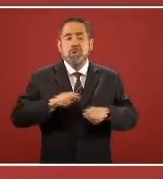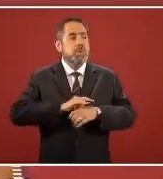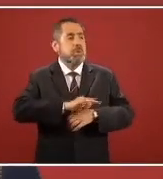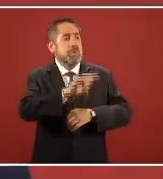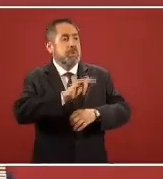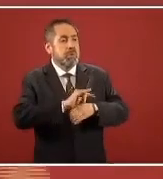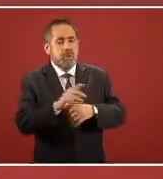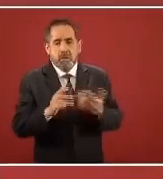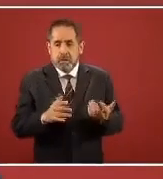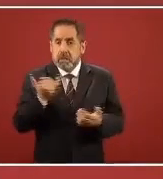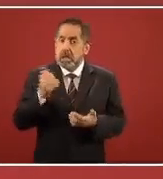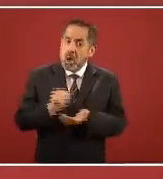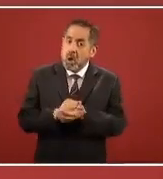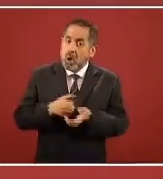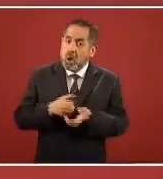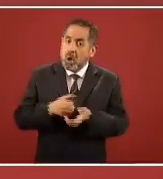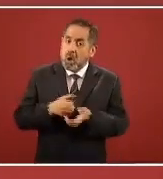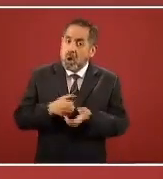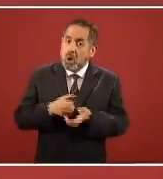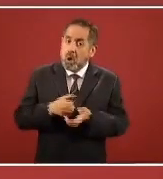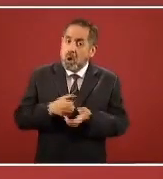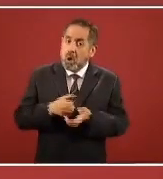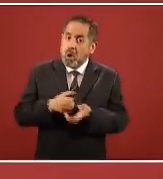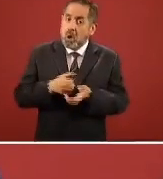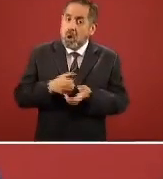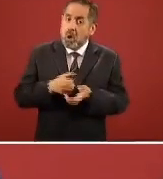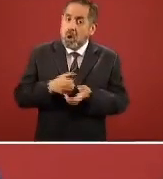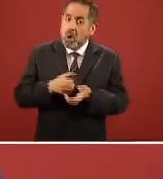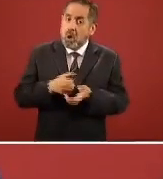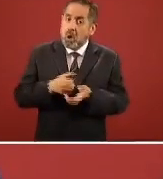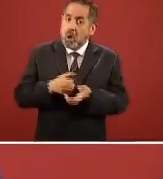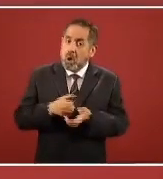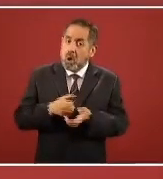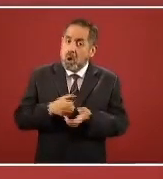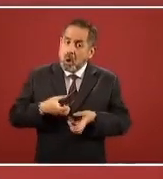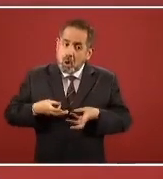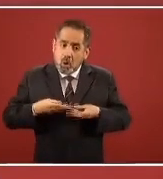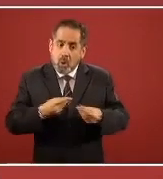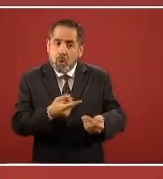nos costaría muchísimo. It would be very expensive.